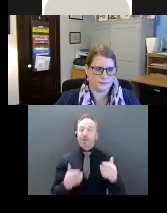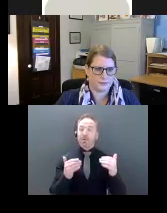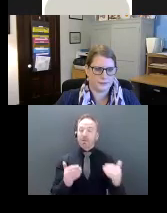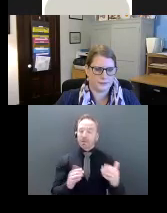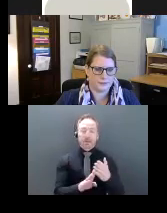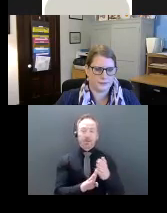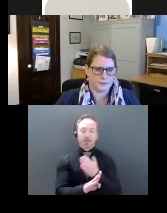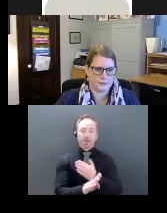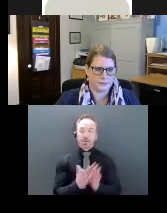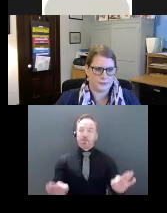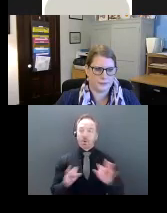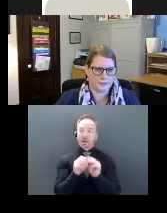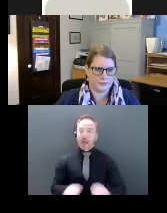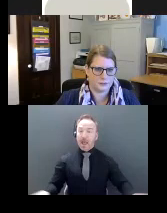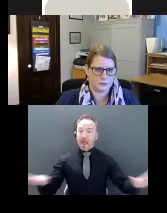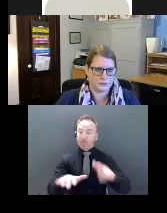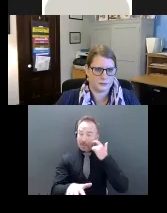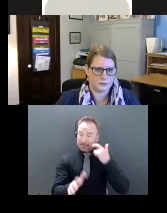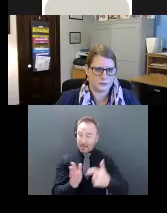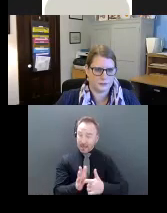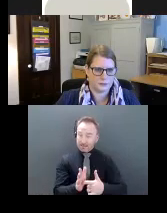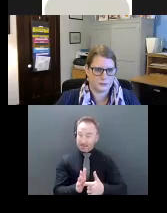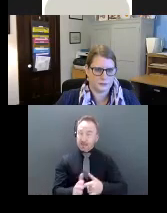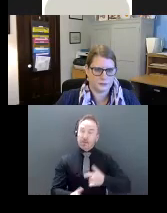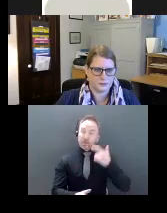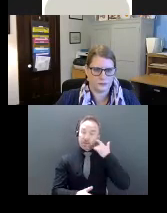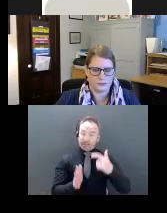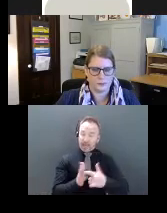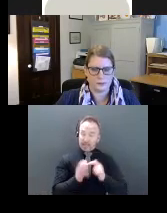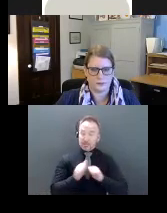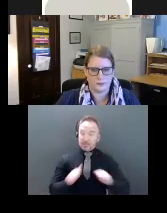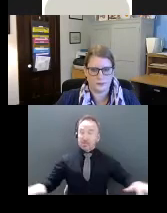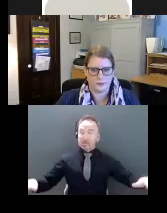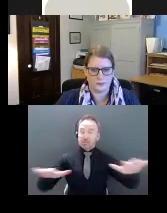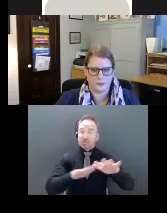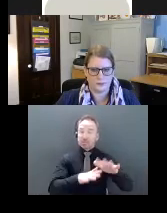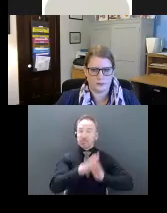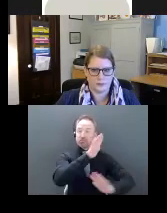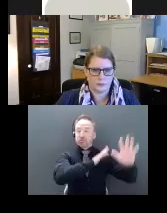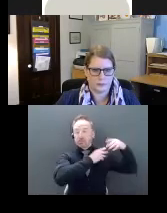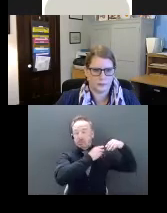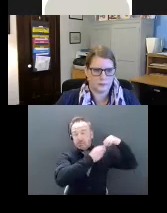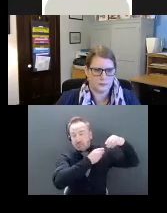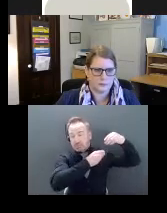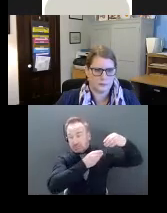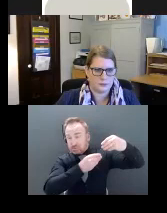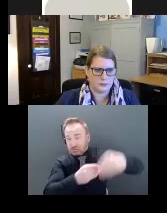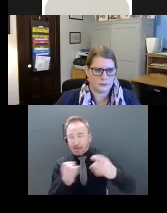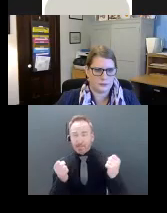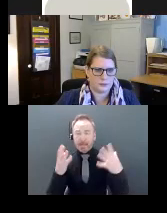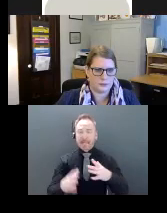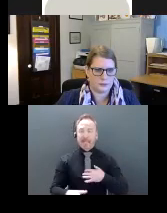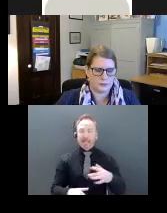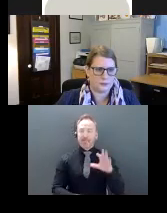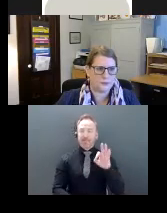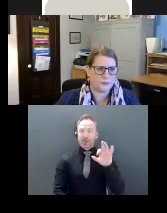acknowledgement. We acknowledge that we gather on the traditional territory of a number of First Nations and acknowledge their stewardship of